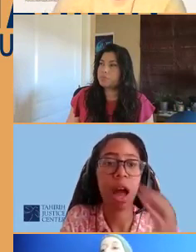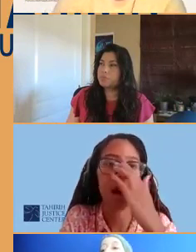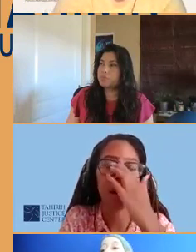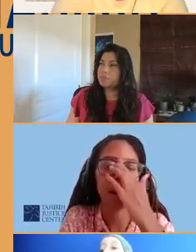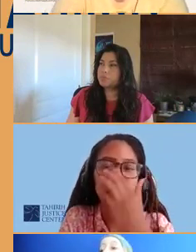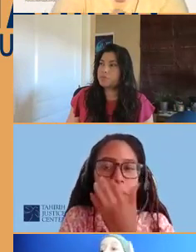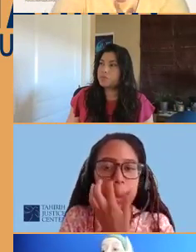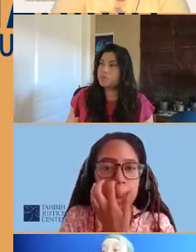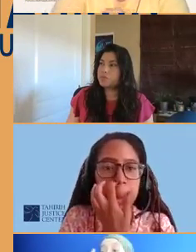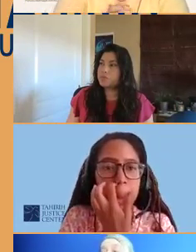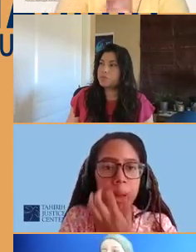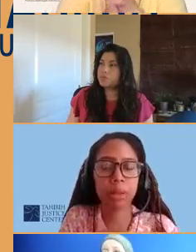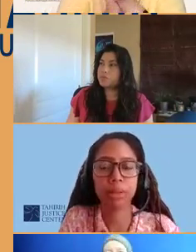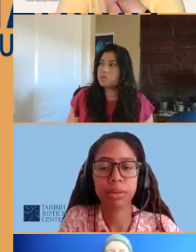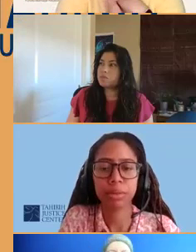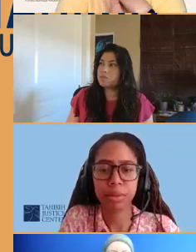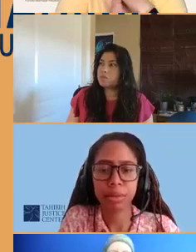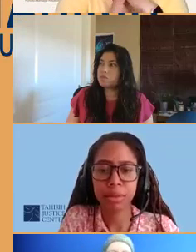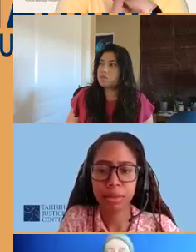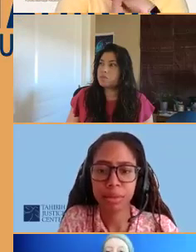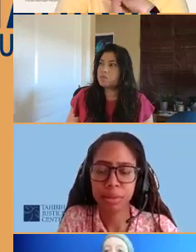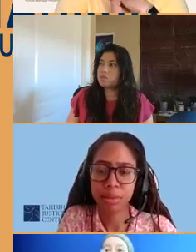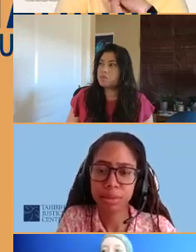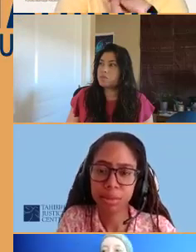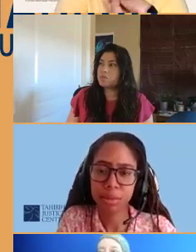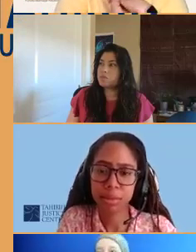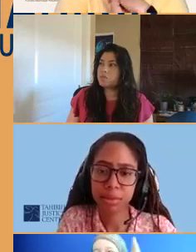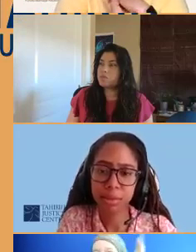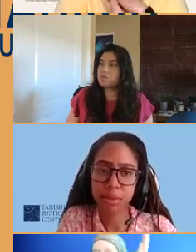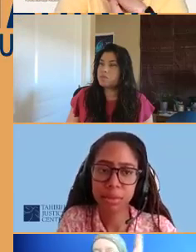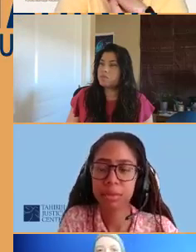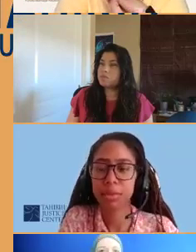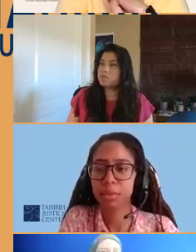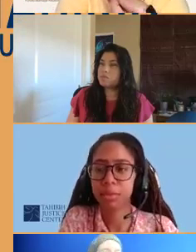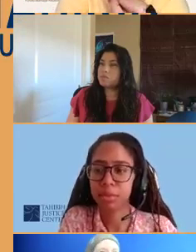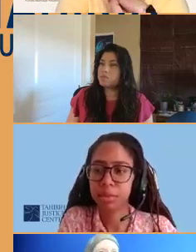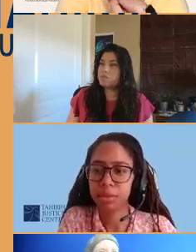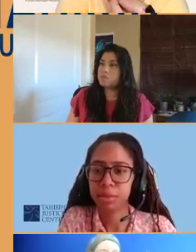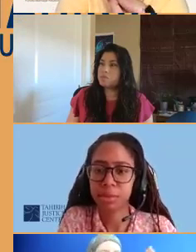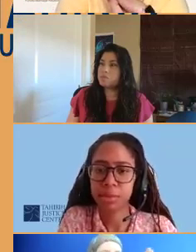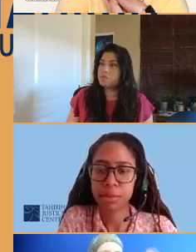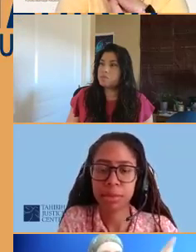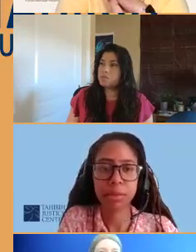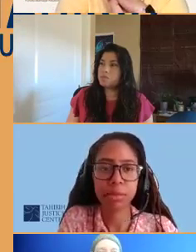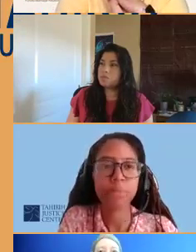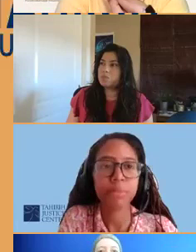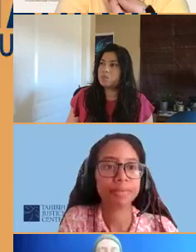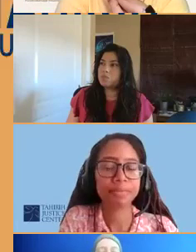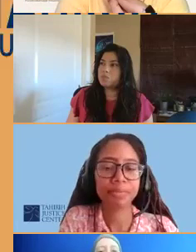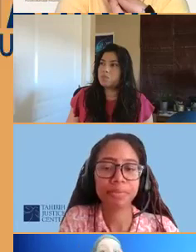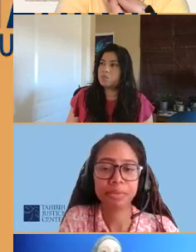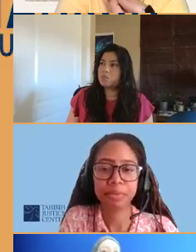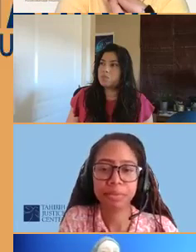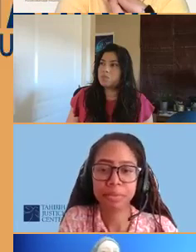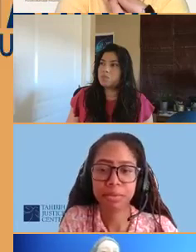questions. Because I want to make sure that your section and Adriana's section has enough time, I like to hold us to the end, unless